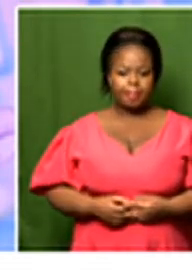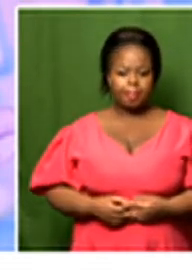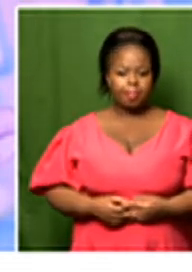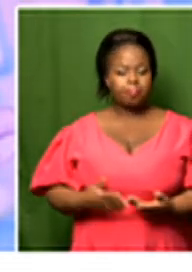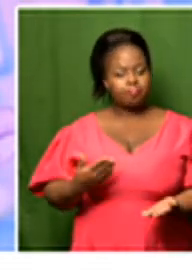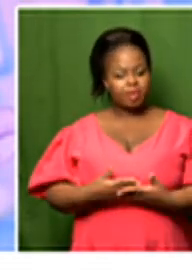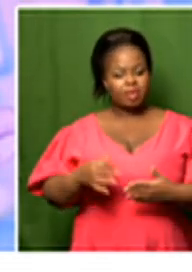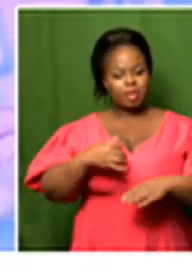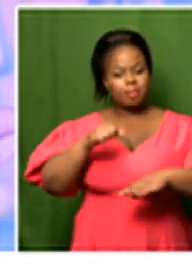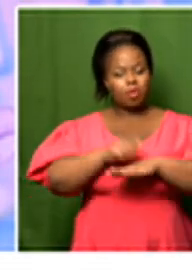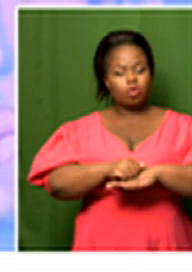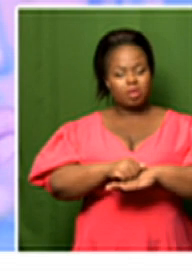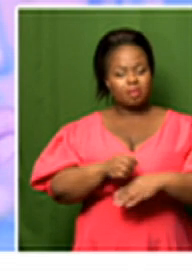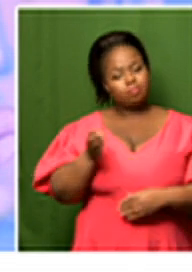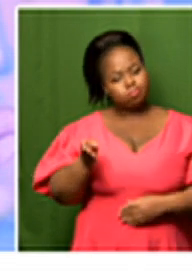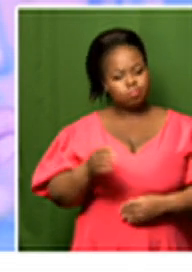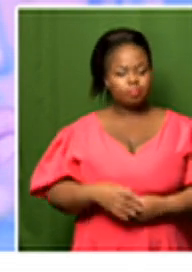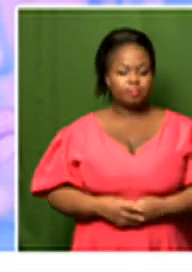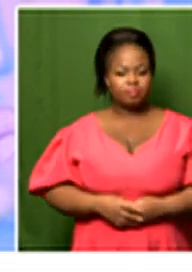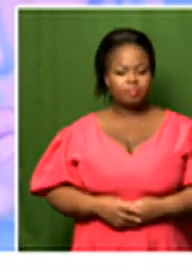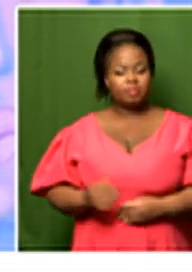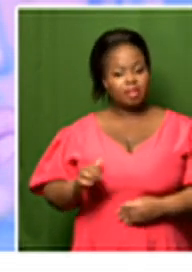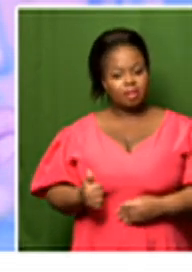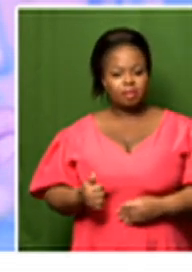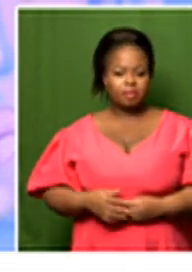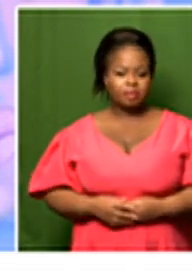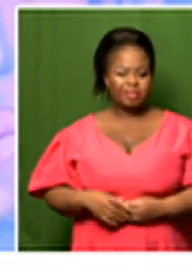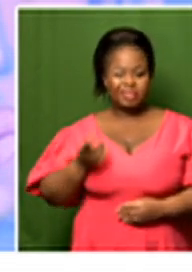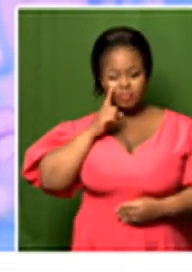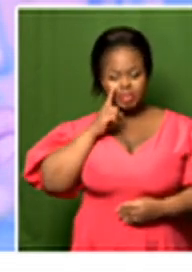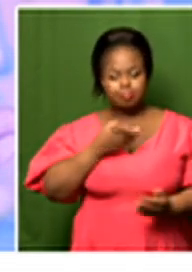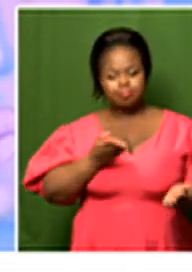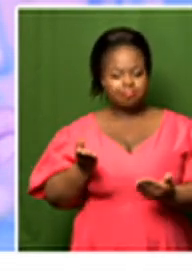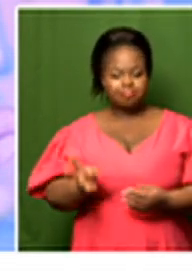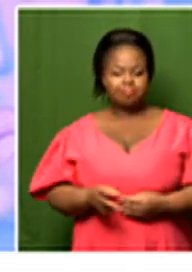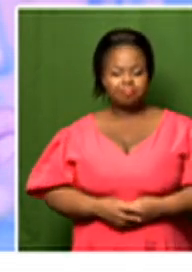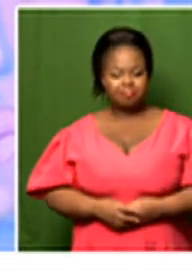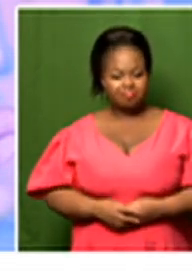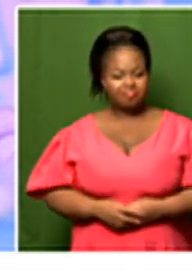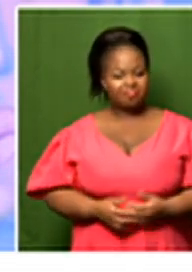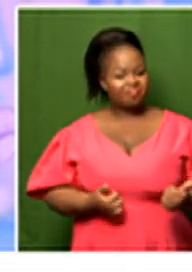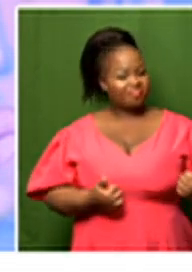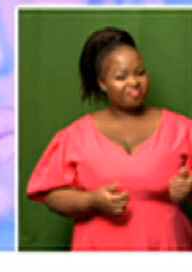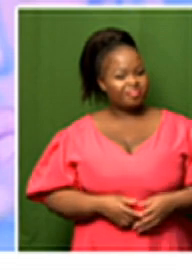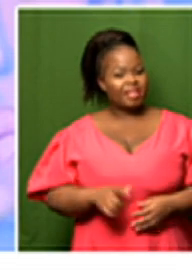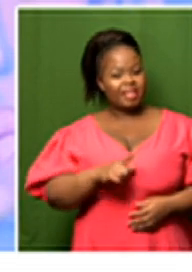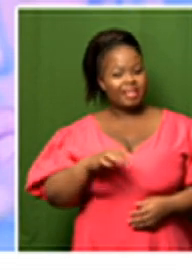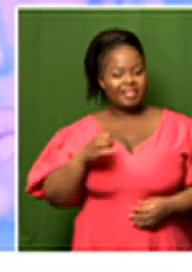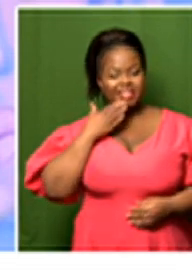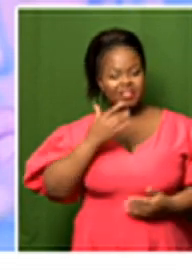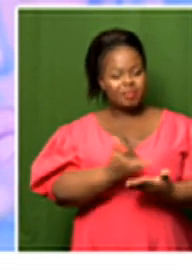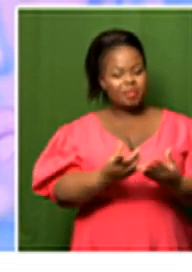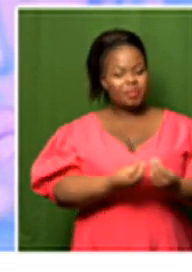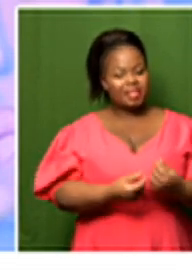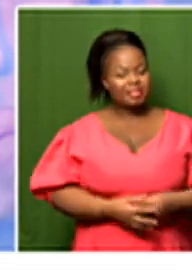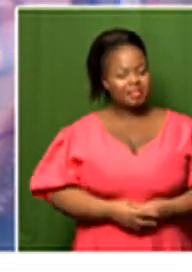You can make an appointment with the gallery and they will see you with pleasure. Great stuff. Lee Scott, great chatting to you. Thank you